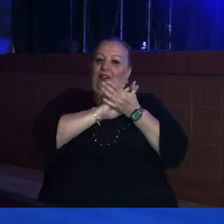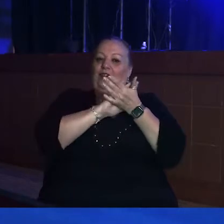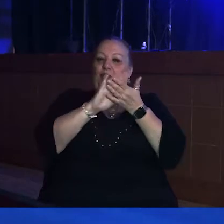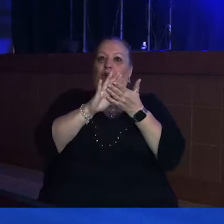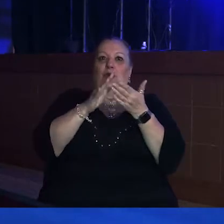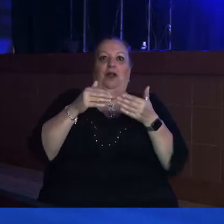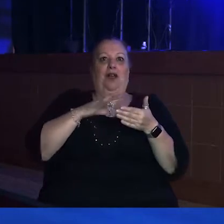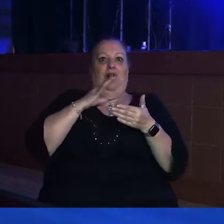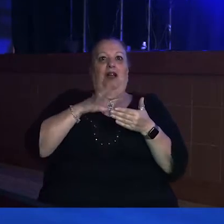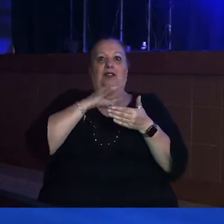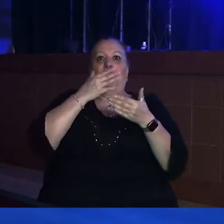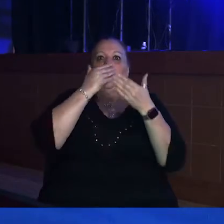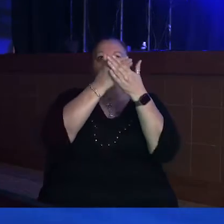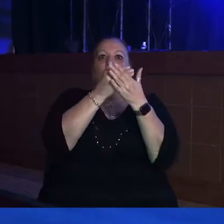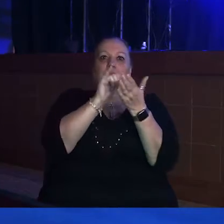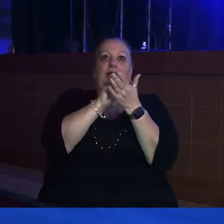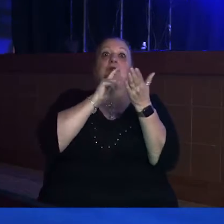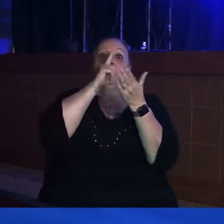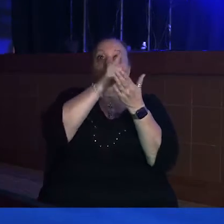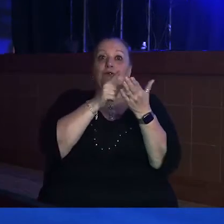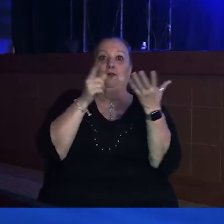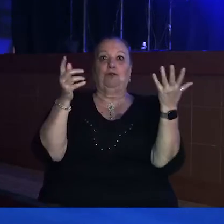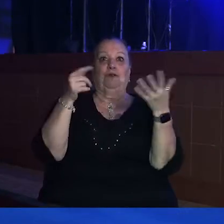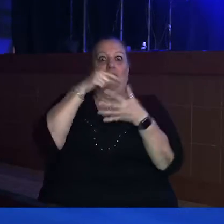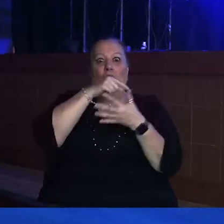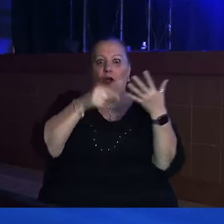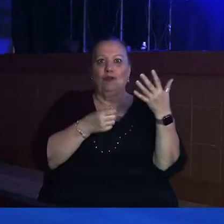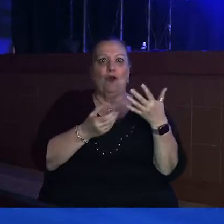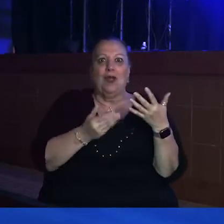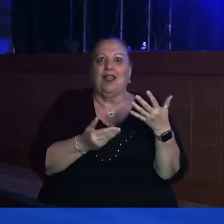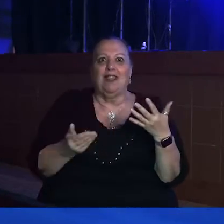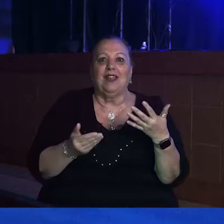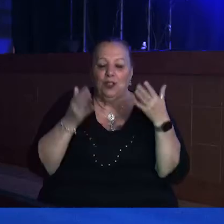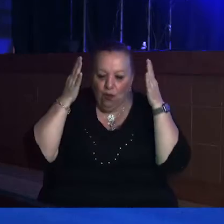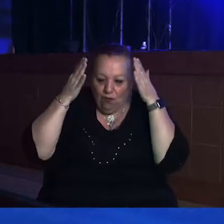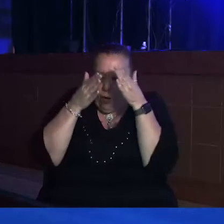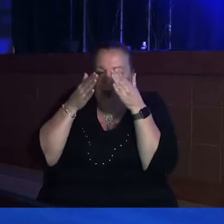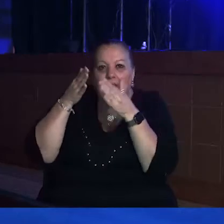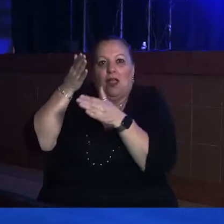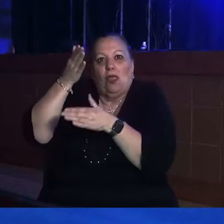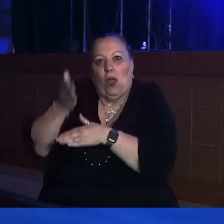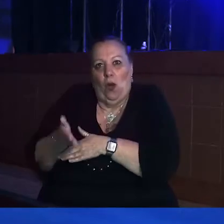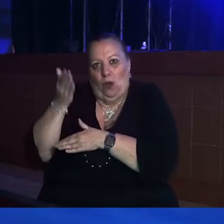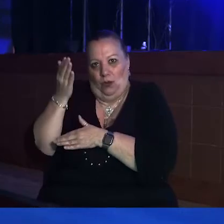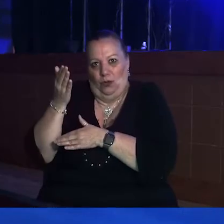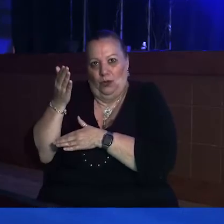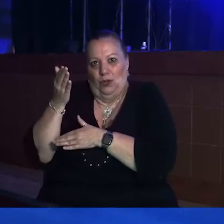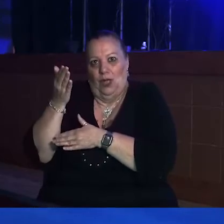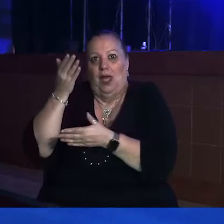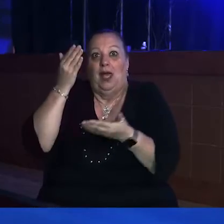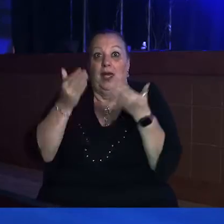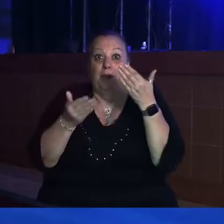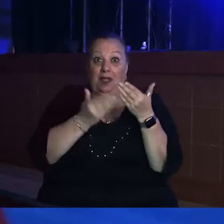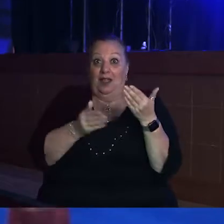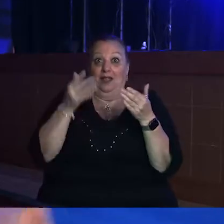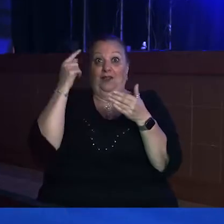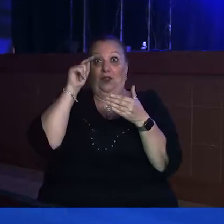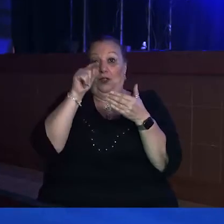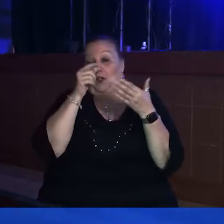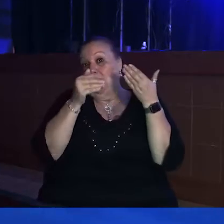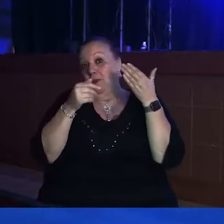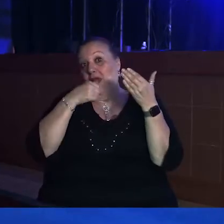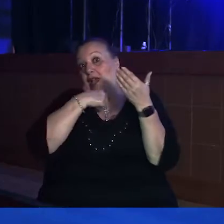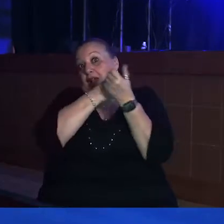are good, that are true, and you focus on those. And maybe it's stuff like for you. I love